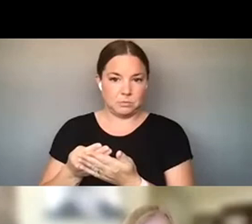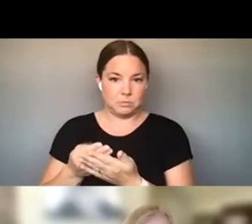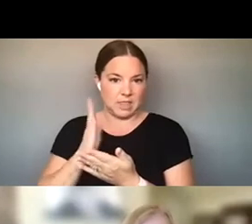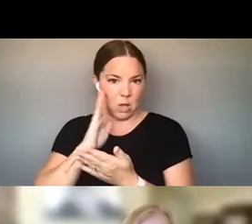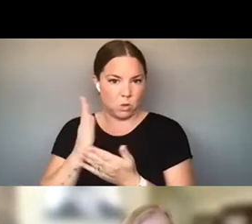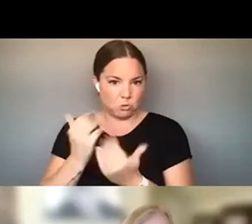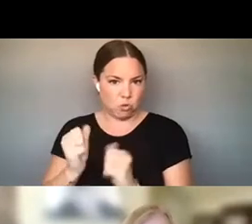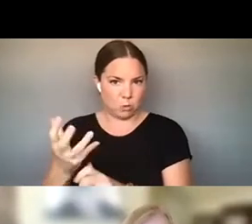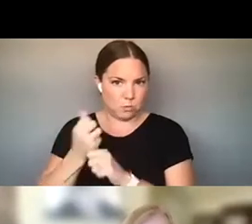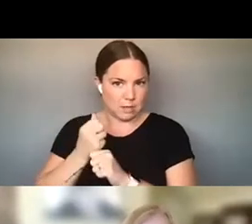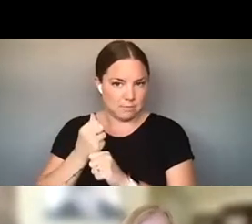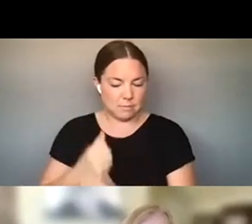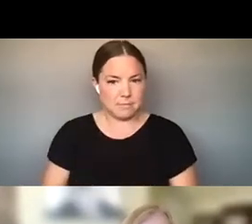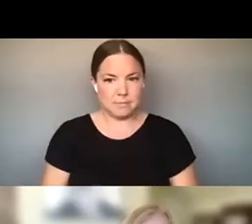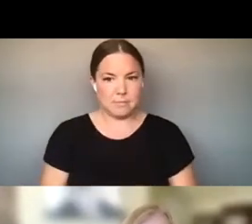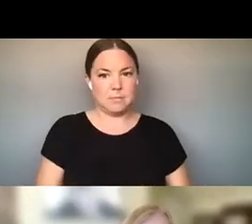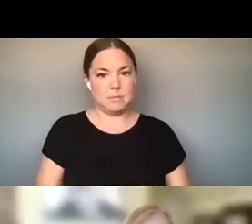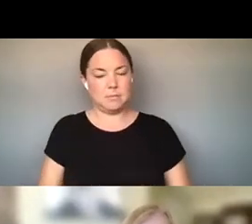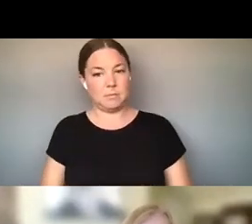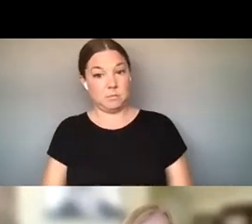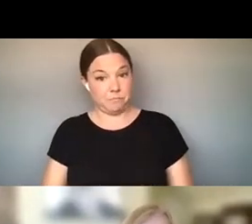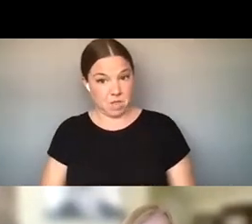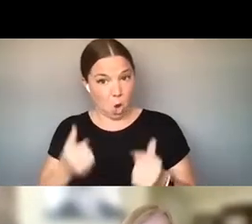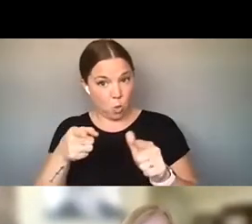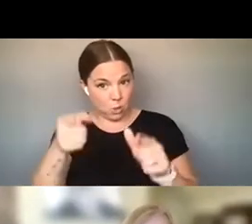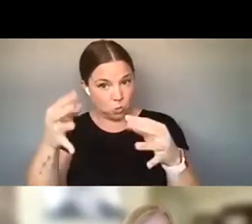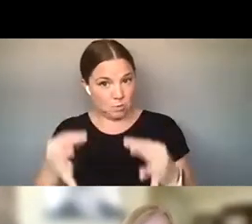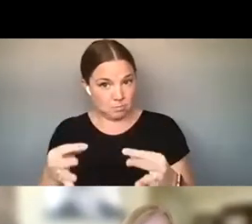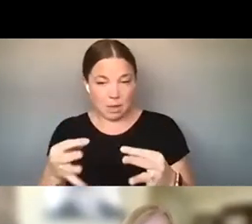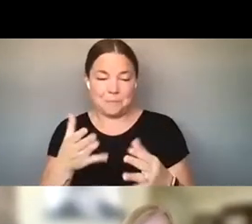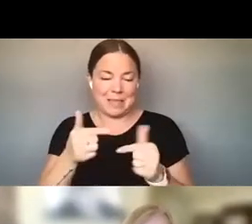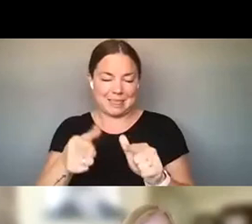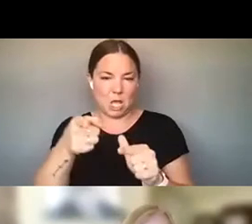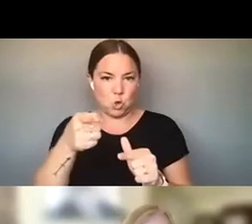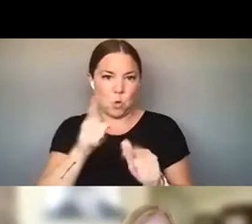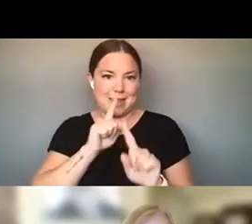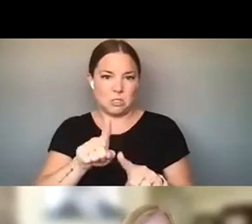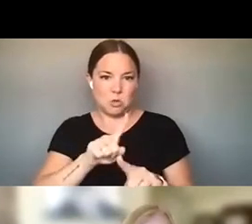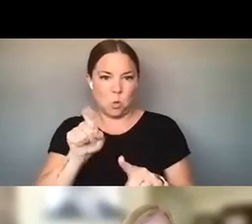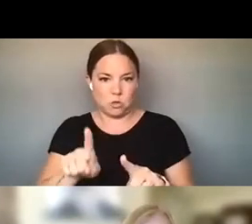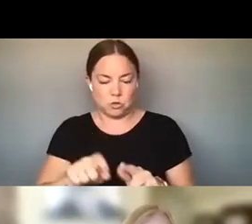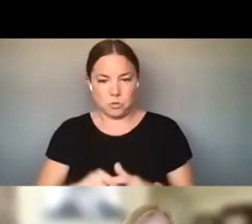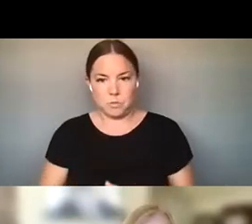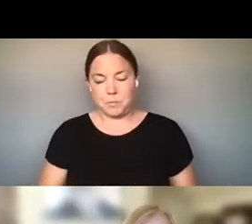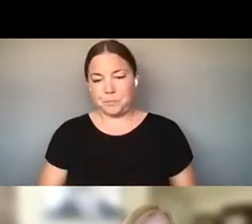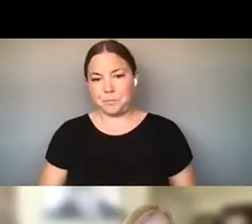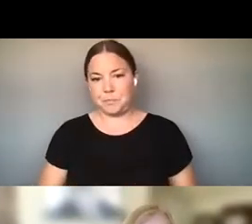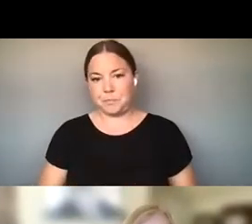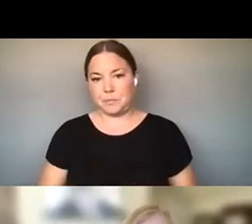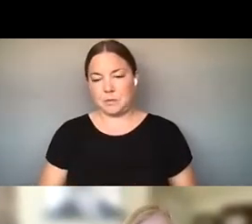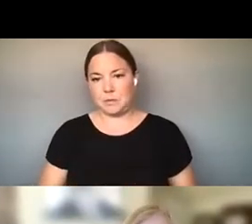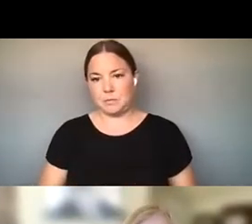And I'm going to throw this to you to answer. And if you could also fold in there kind of an